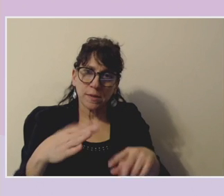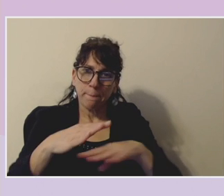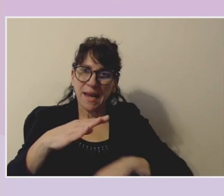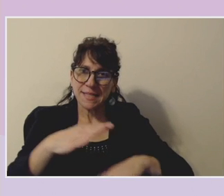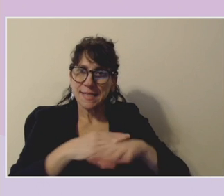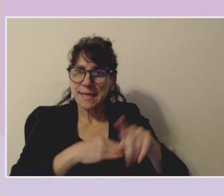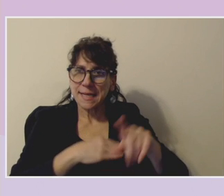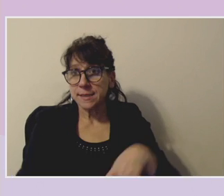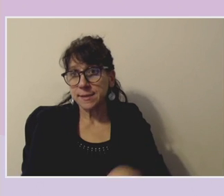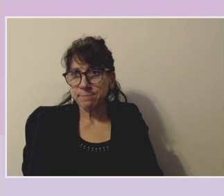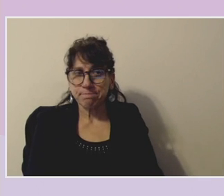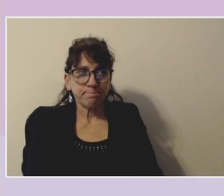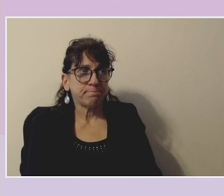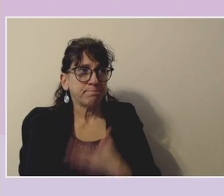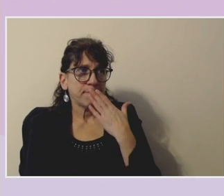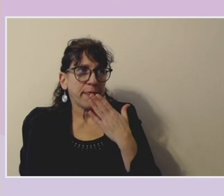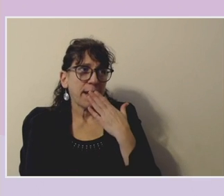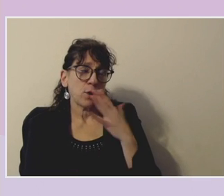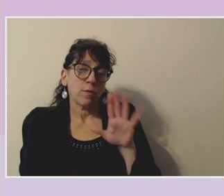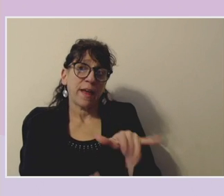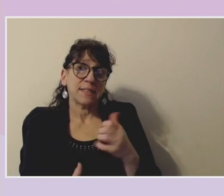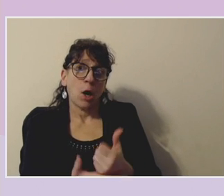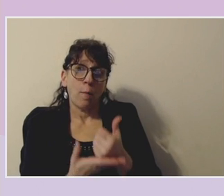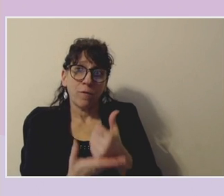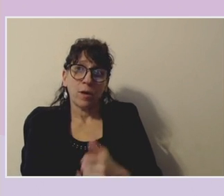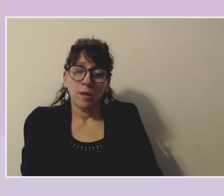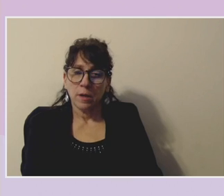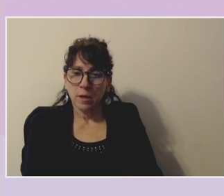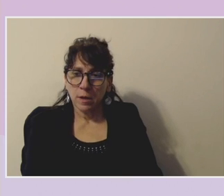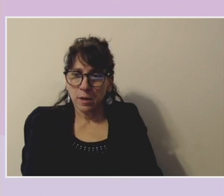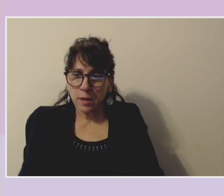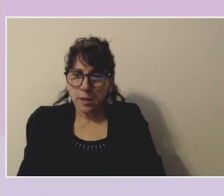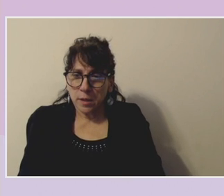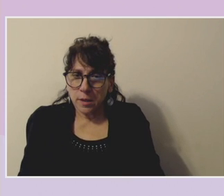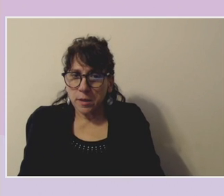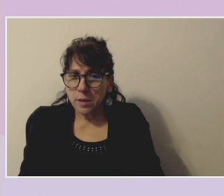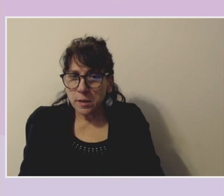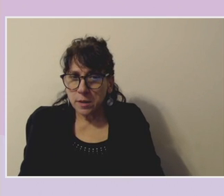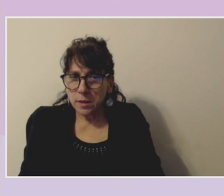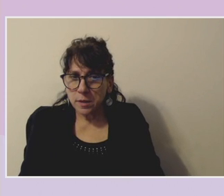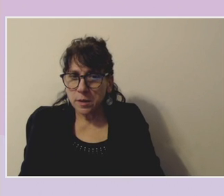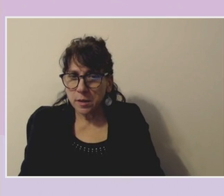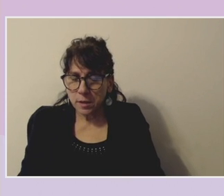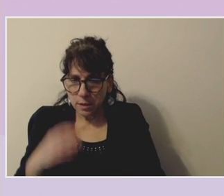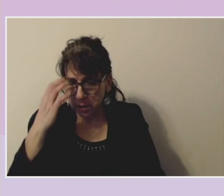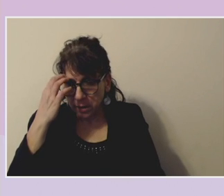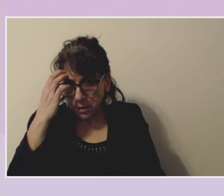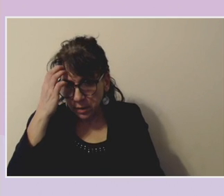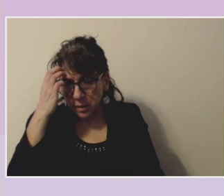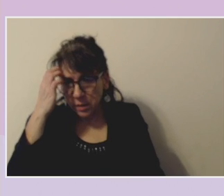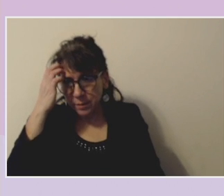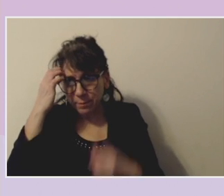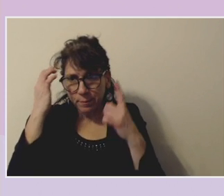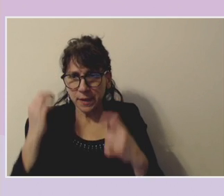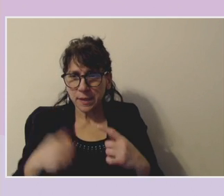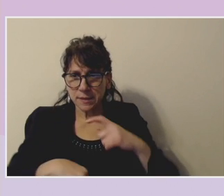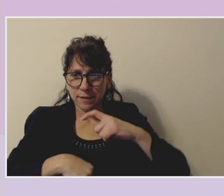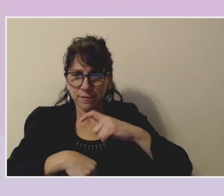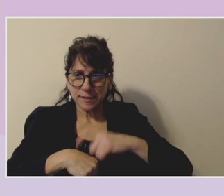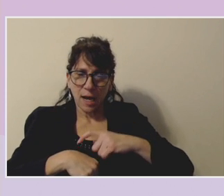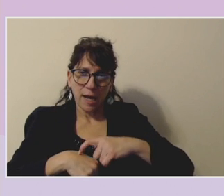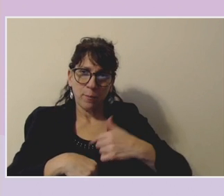Thank you, that's really helpful. I am going to, in the interest of time, I think we have time for a couple